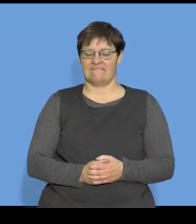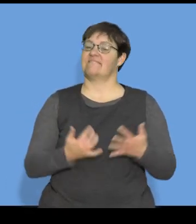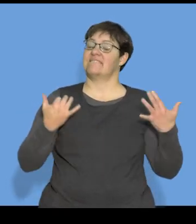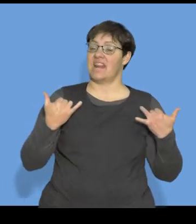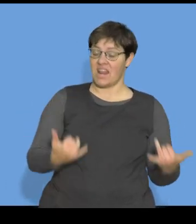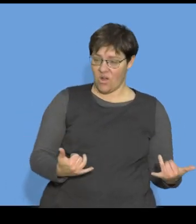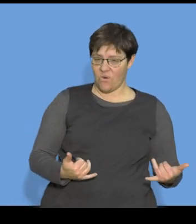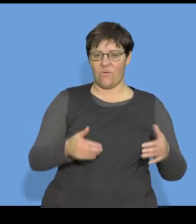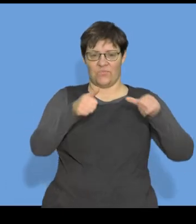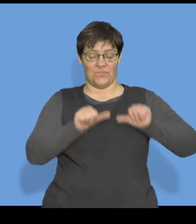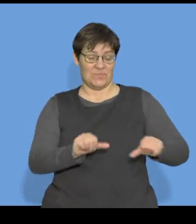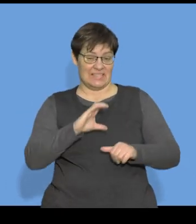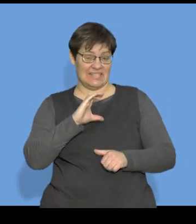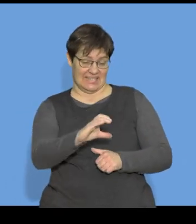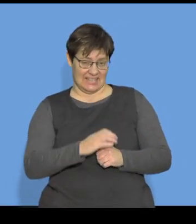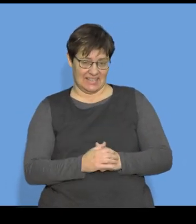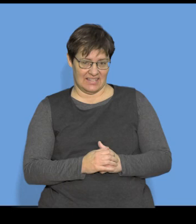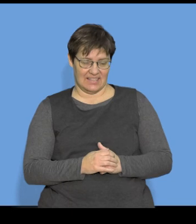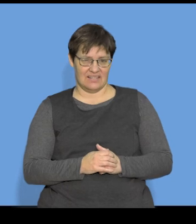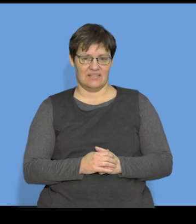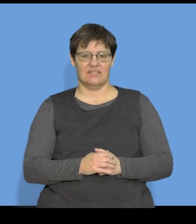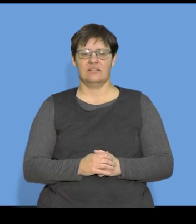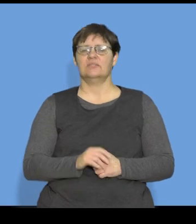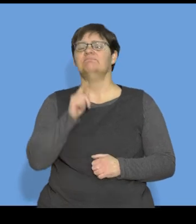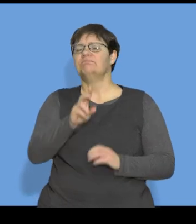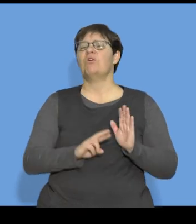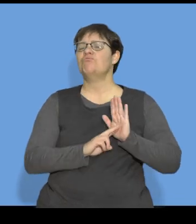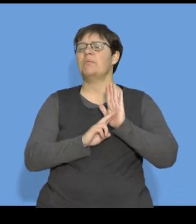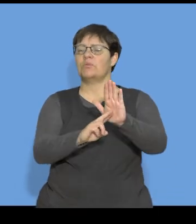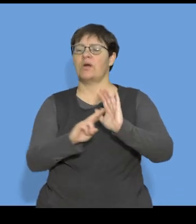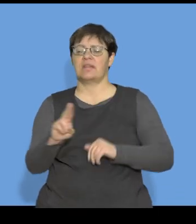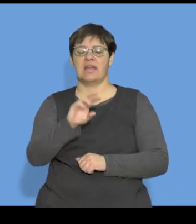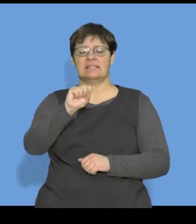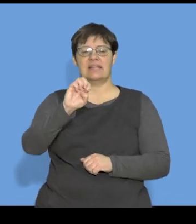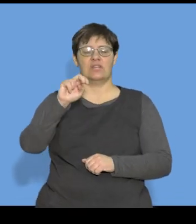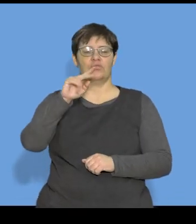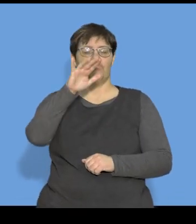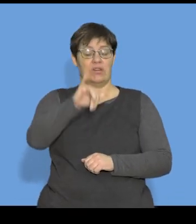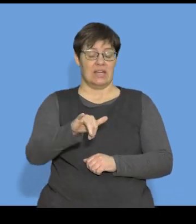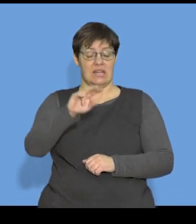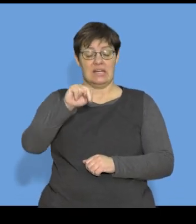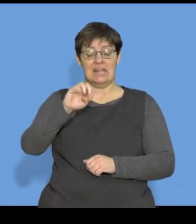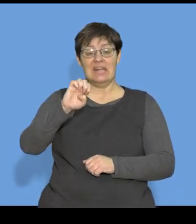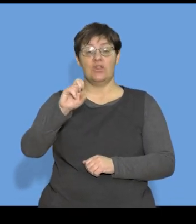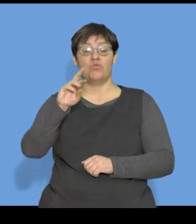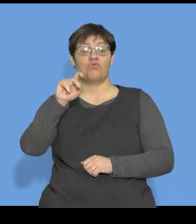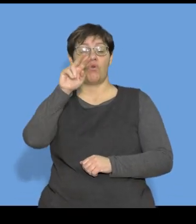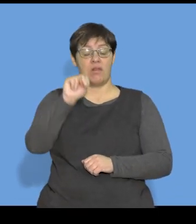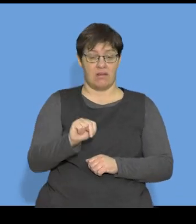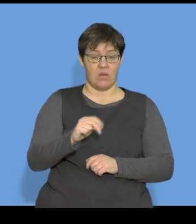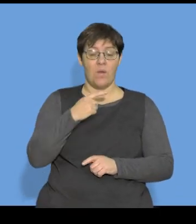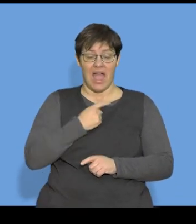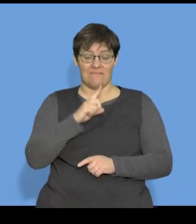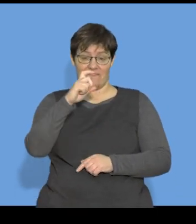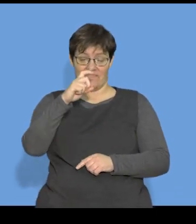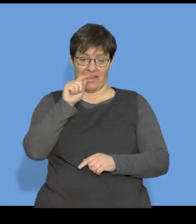Now we move to number C. The letter that represents sensory neuron. Remember, we've got a